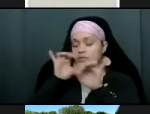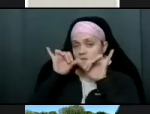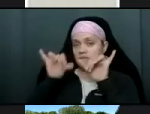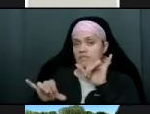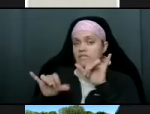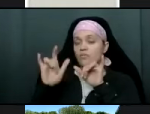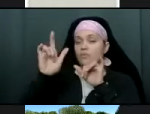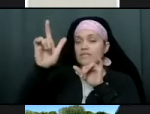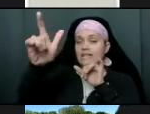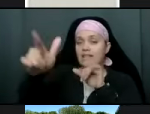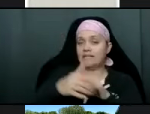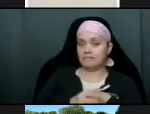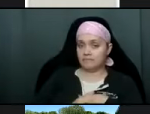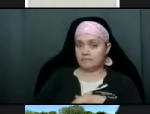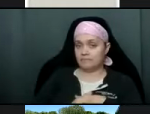came late.